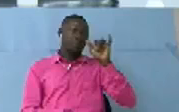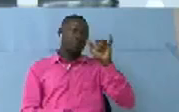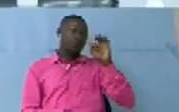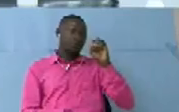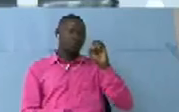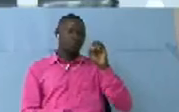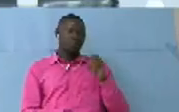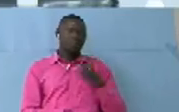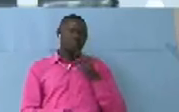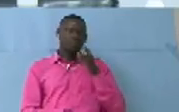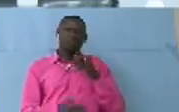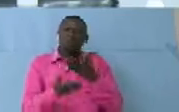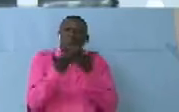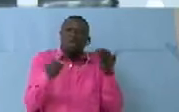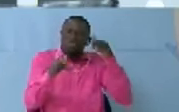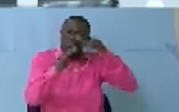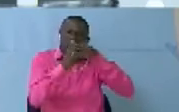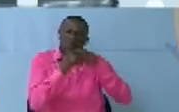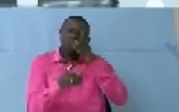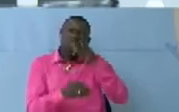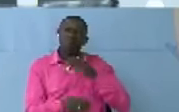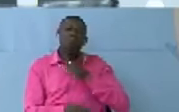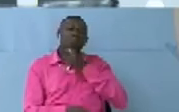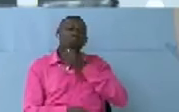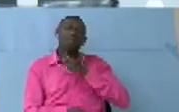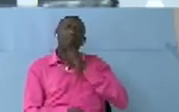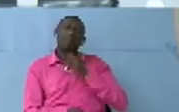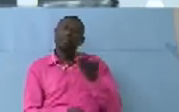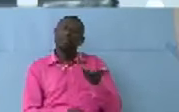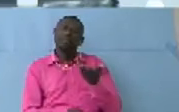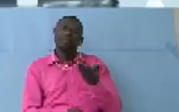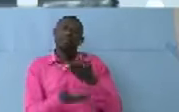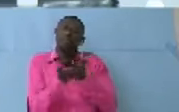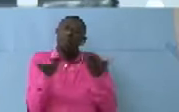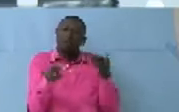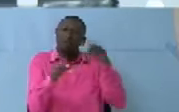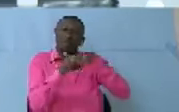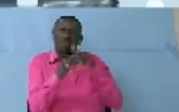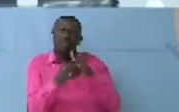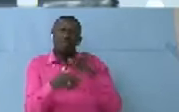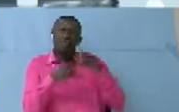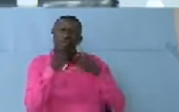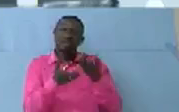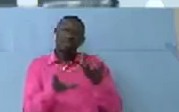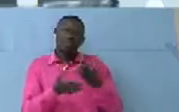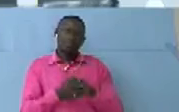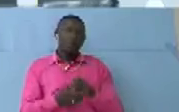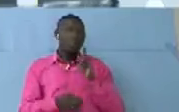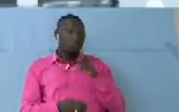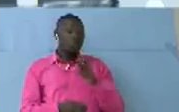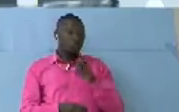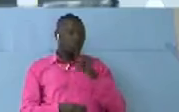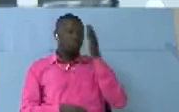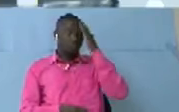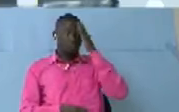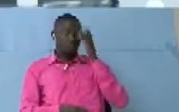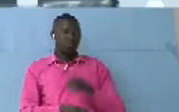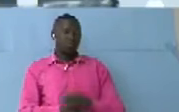nyinko na ite ke baba. What got you into this, given that you are such an elderly person? but I'll balloon now. But you will